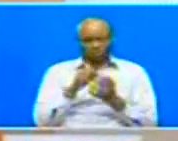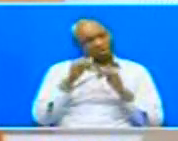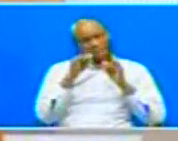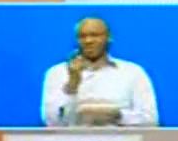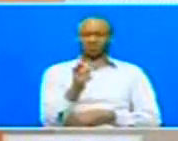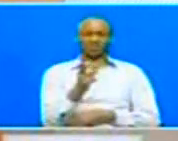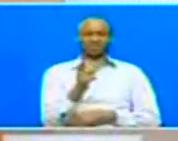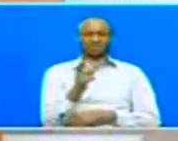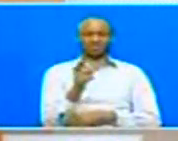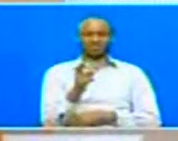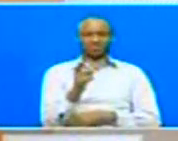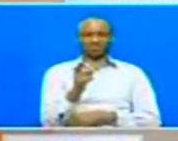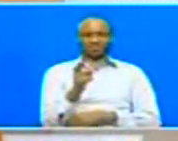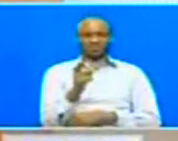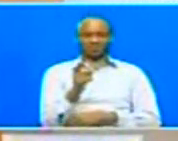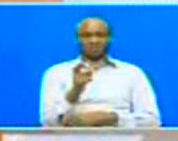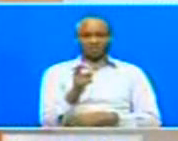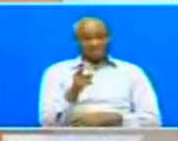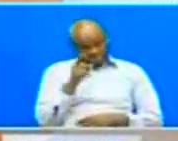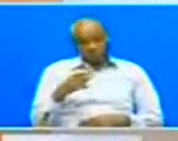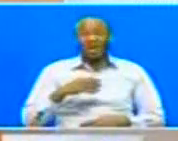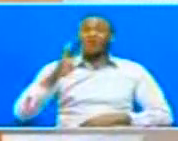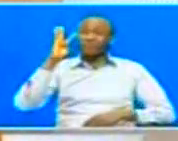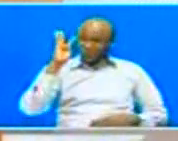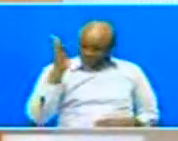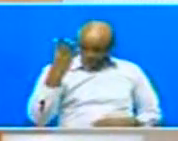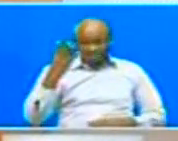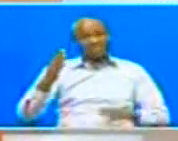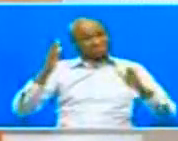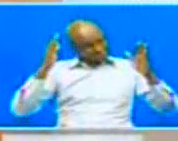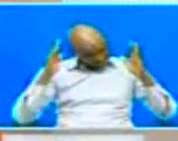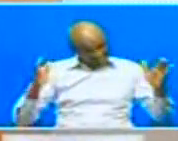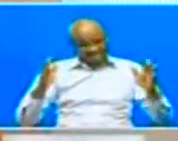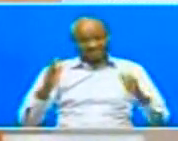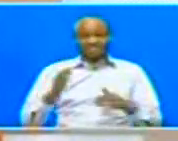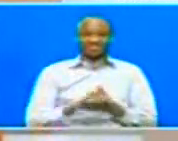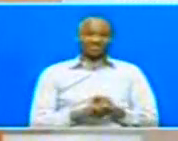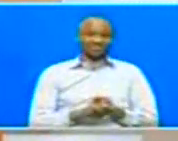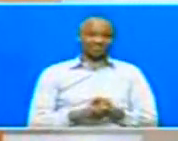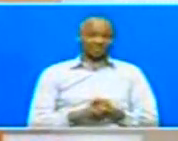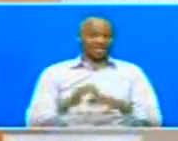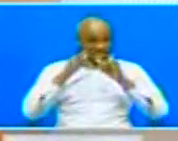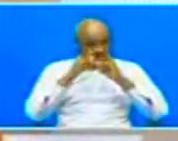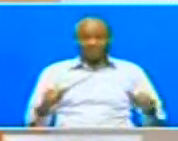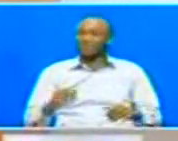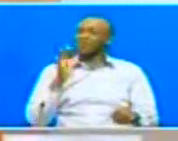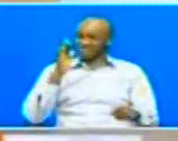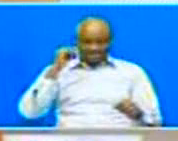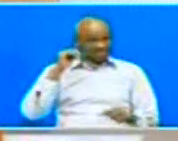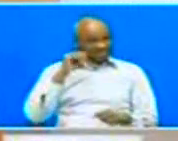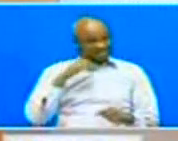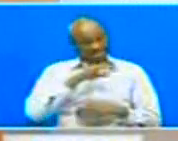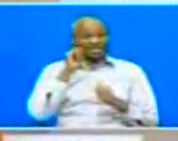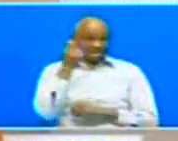world. Not only apart from it being the fourth largest city in Kenya in terms of population, but